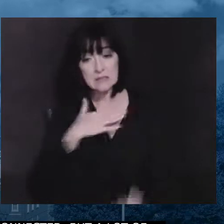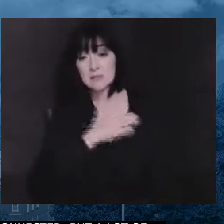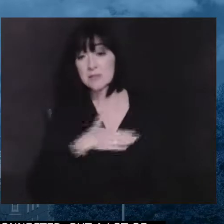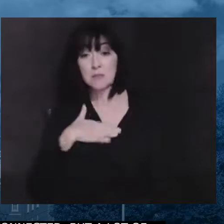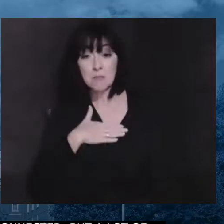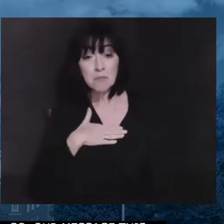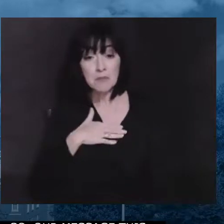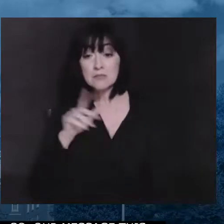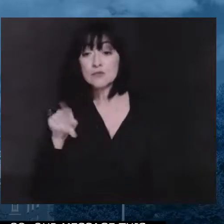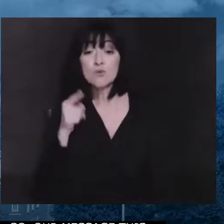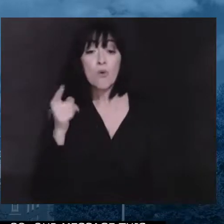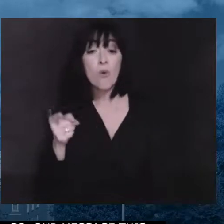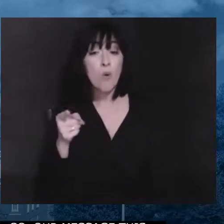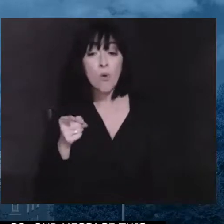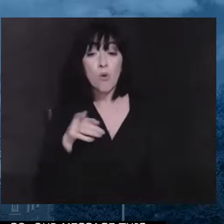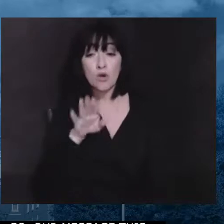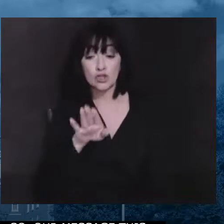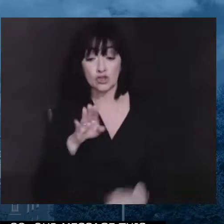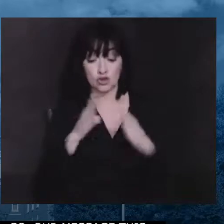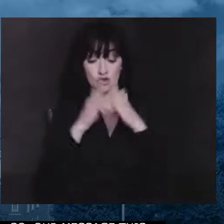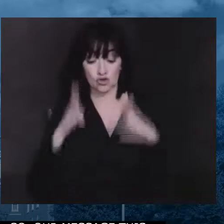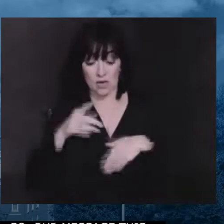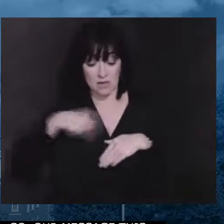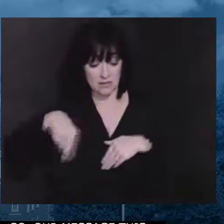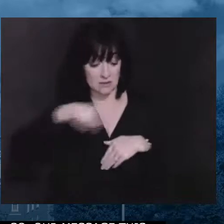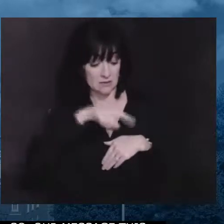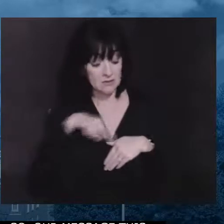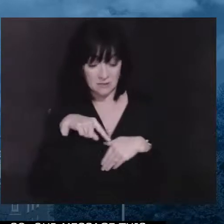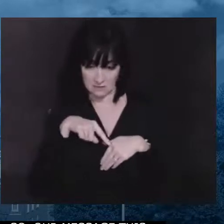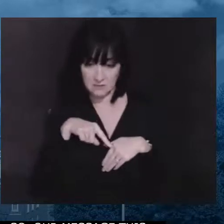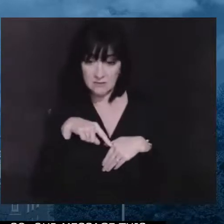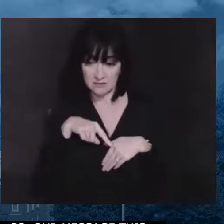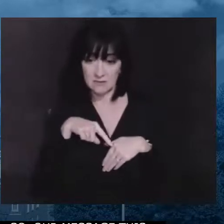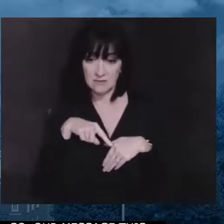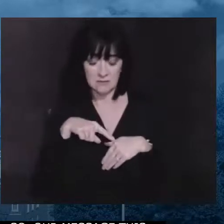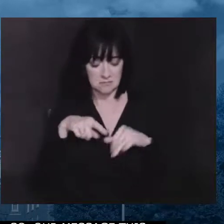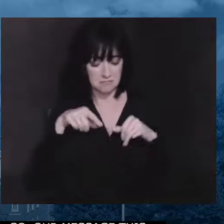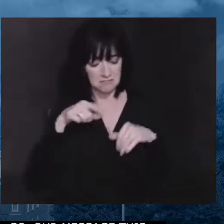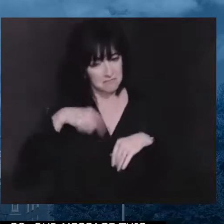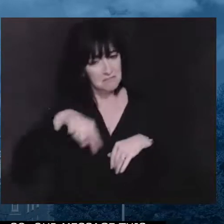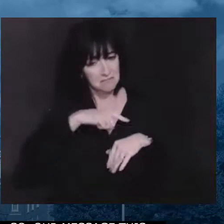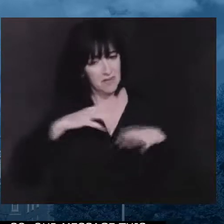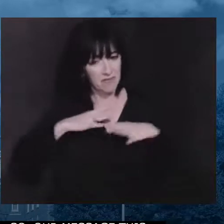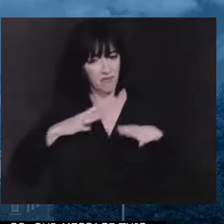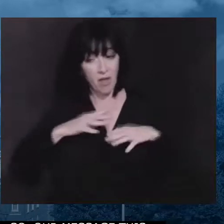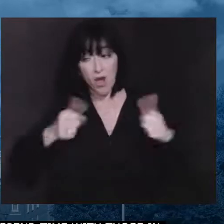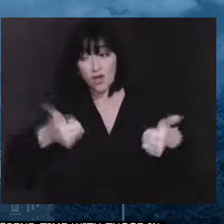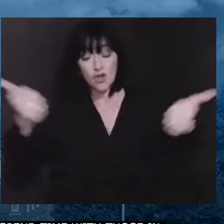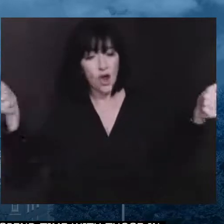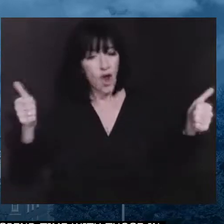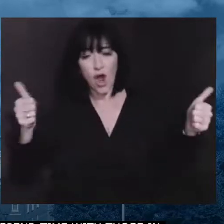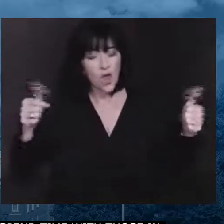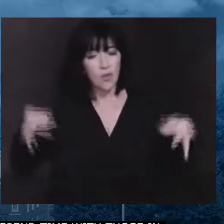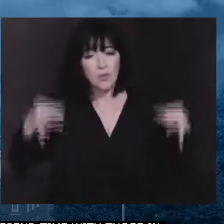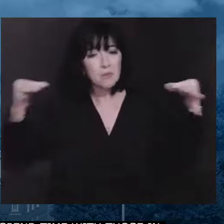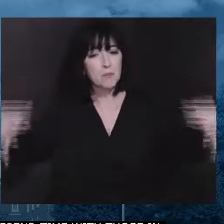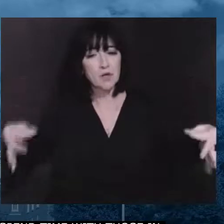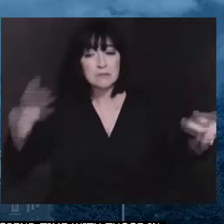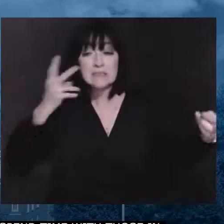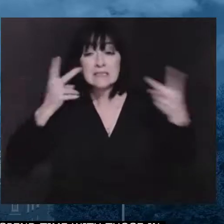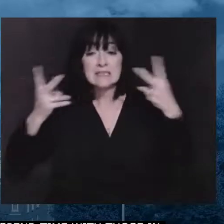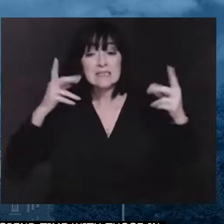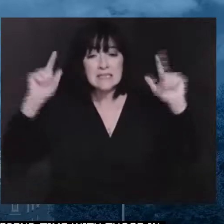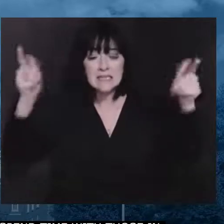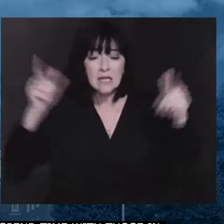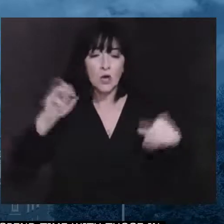household. But if you are not going to listen to that warning, now's the time to start quarantining. As AJ said about the home